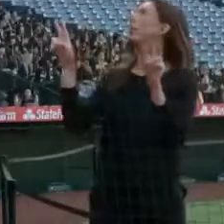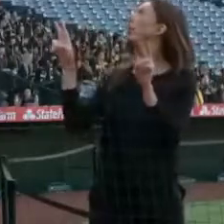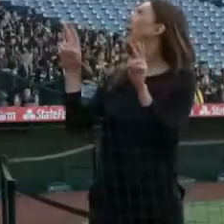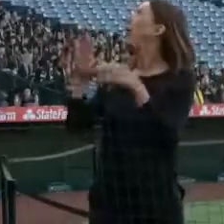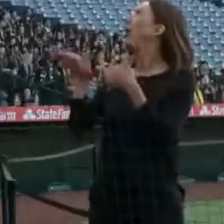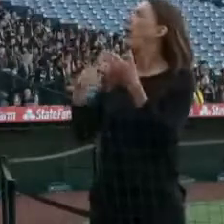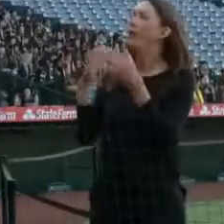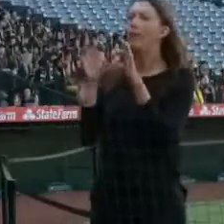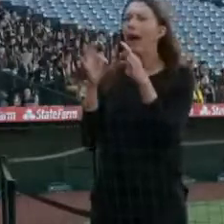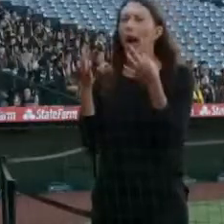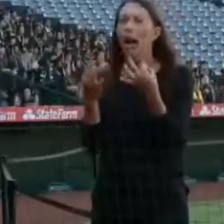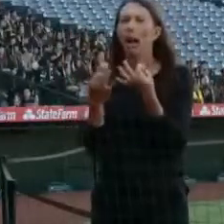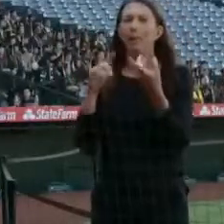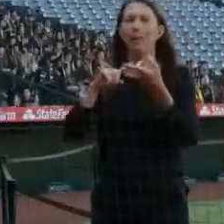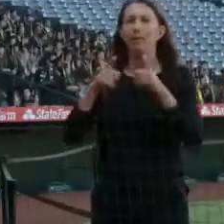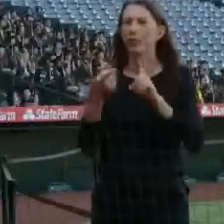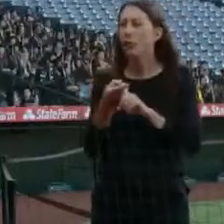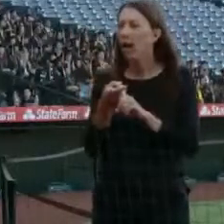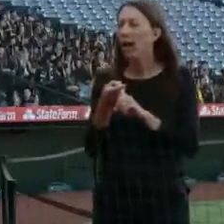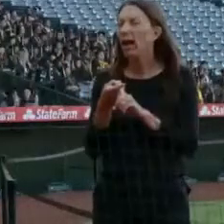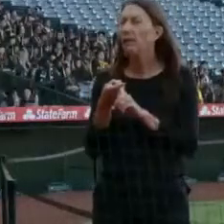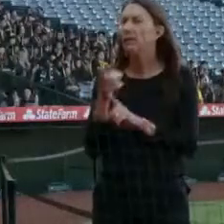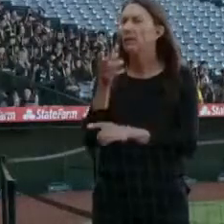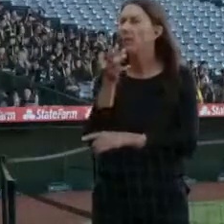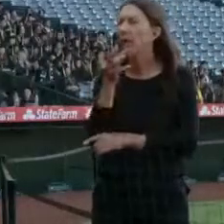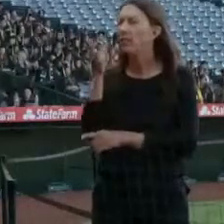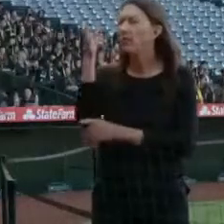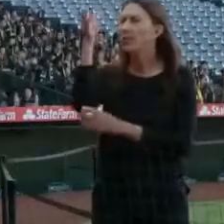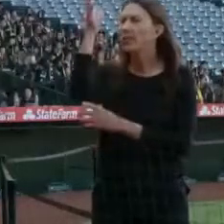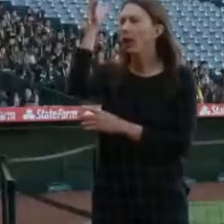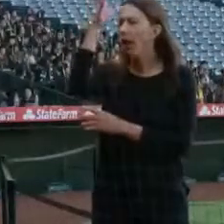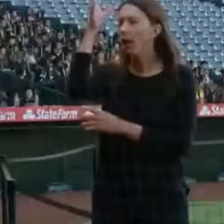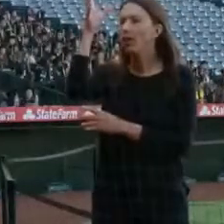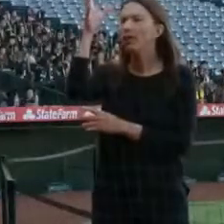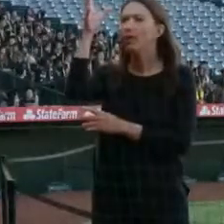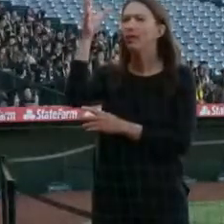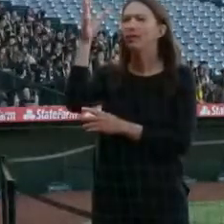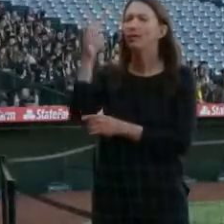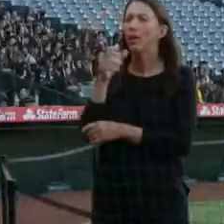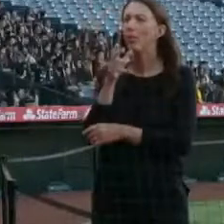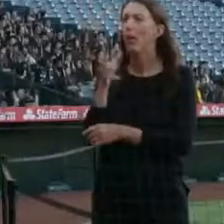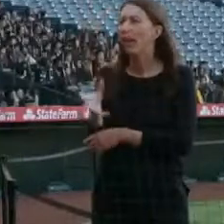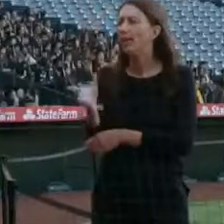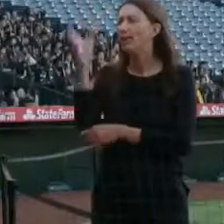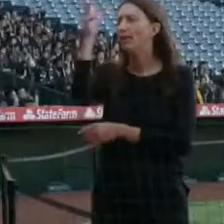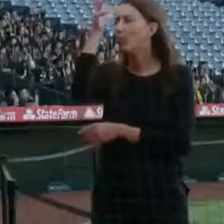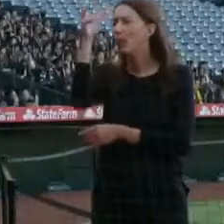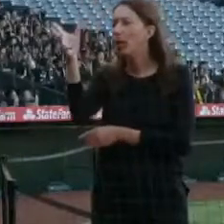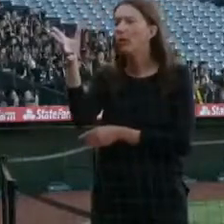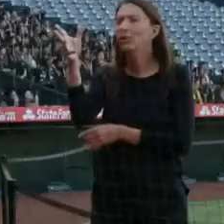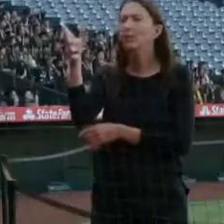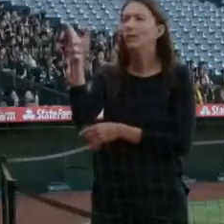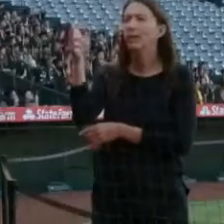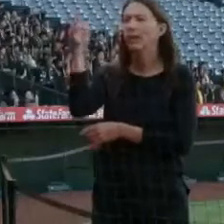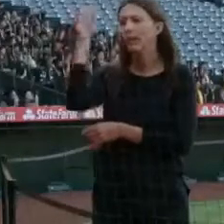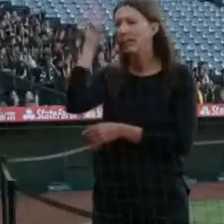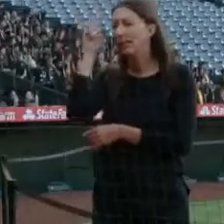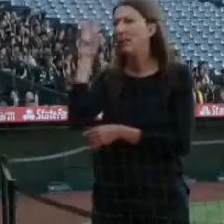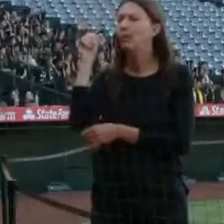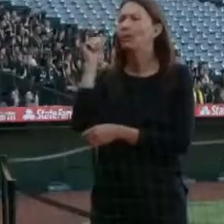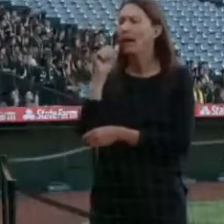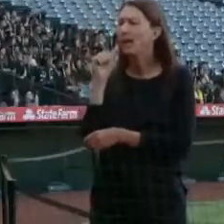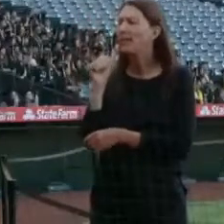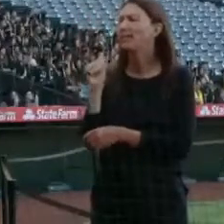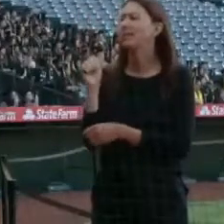of the family and friends, the mothers, the fathers, the abuelas, the abuelos, the tios, the